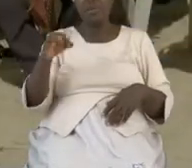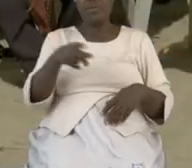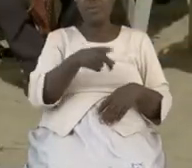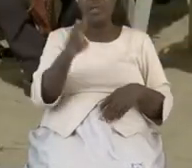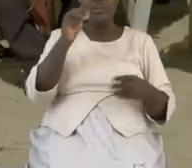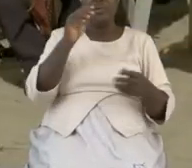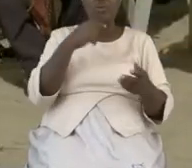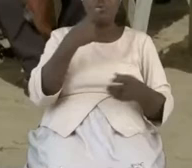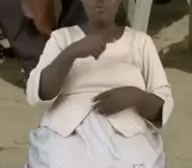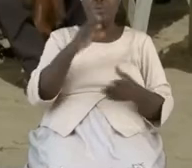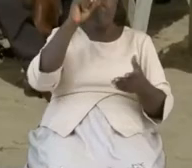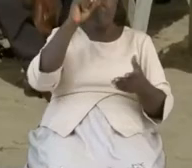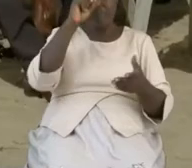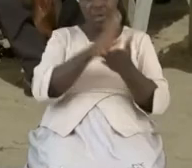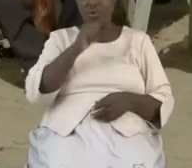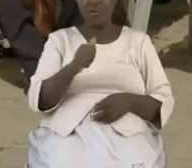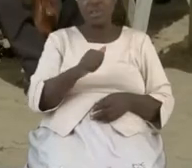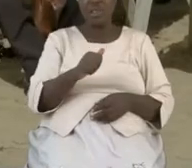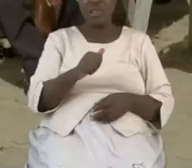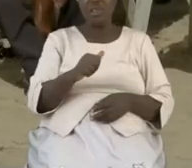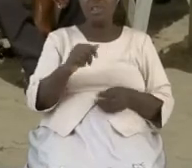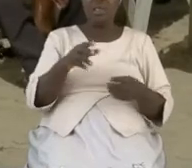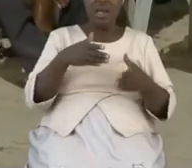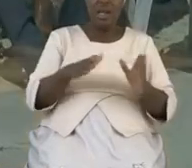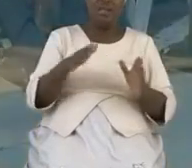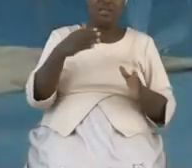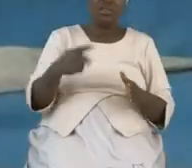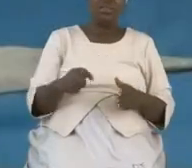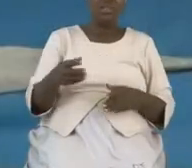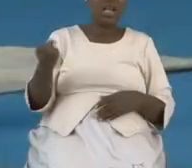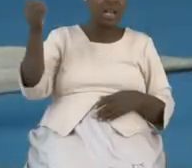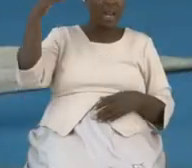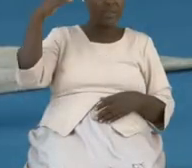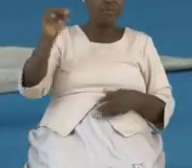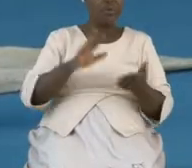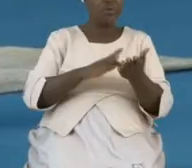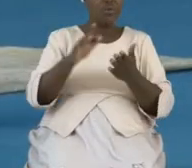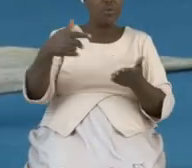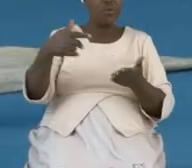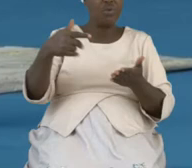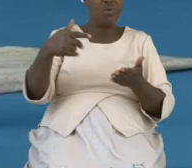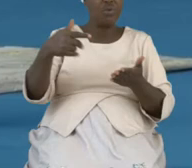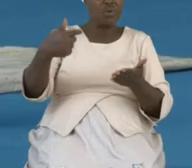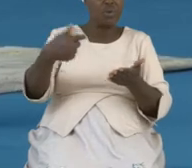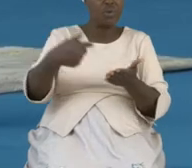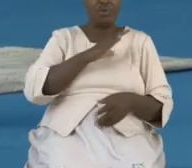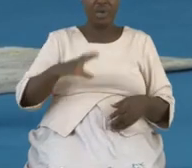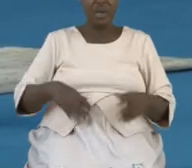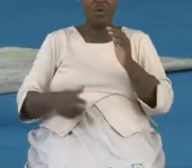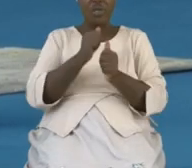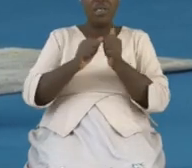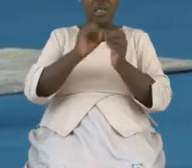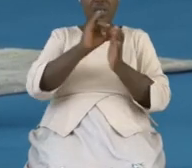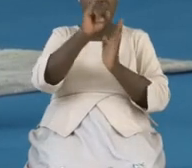not, lest the light of the glorious gospel of Christ, who is the image of God,